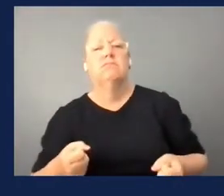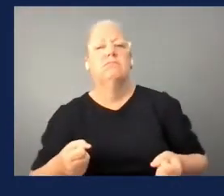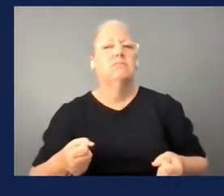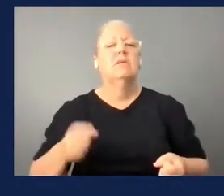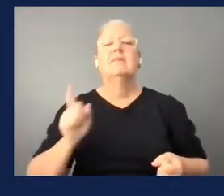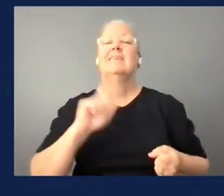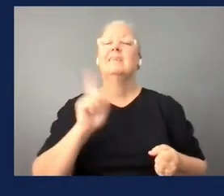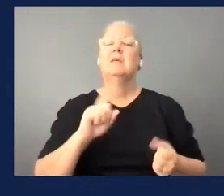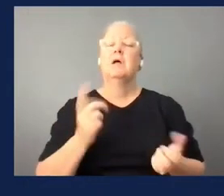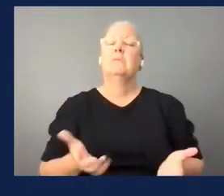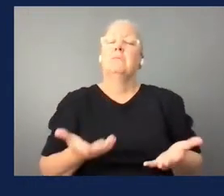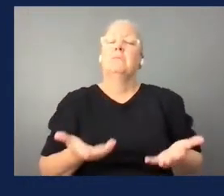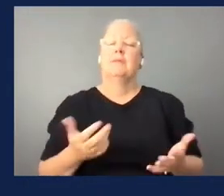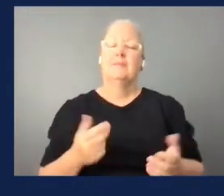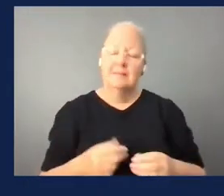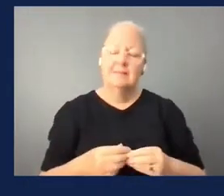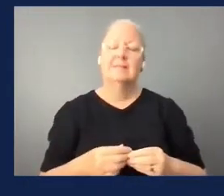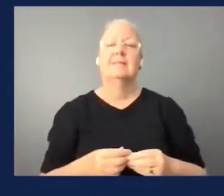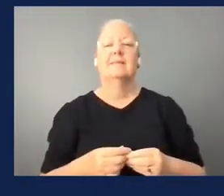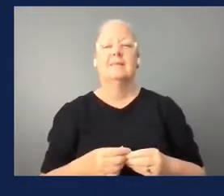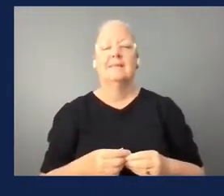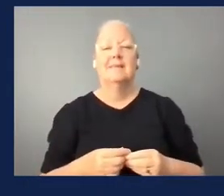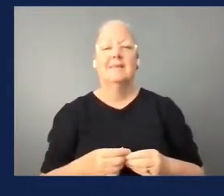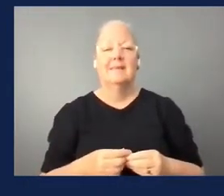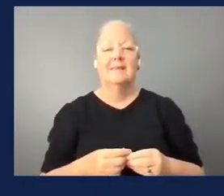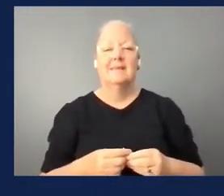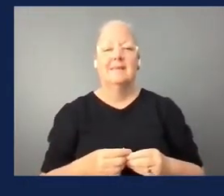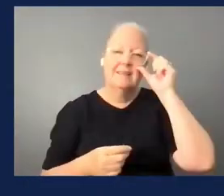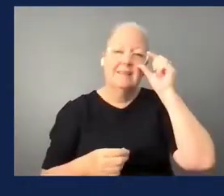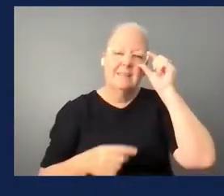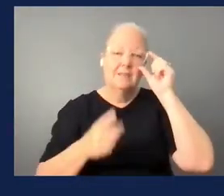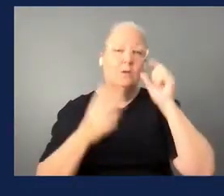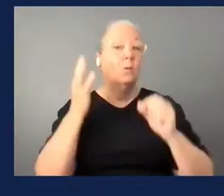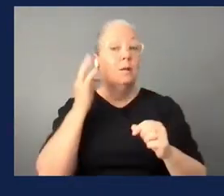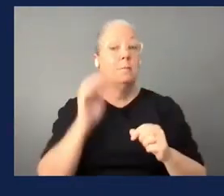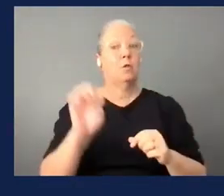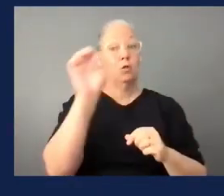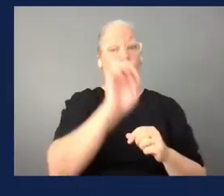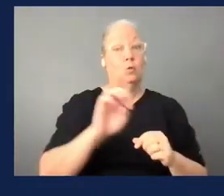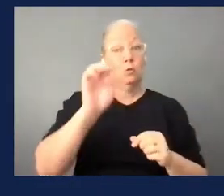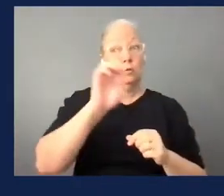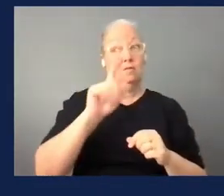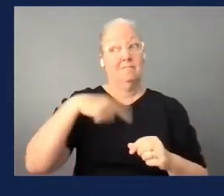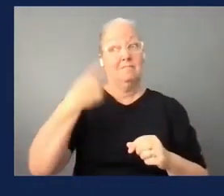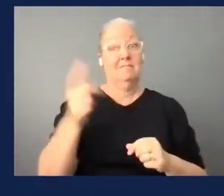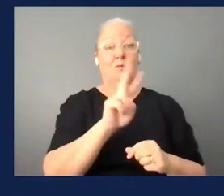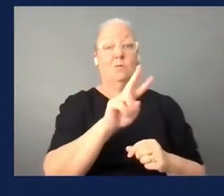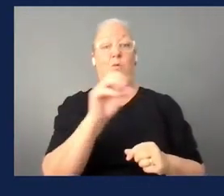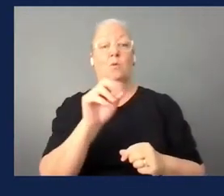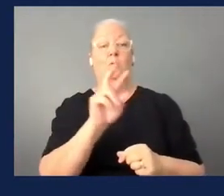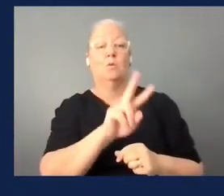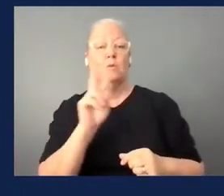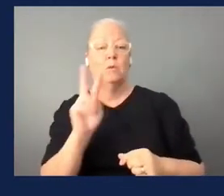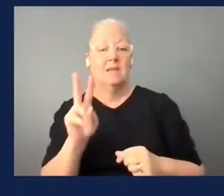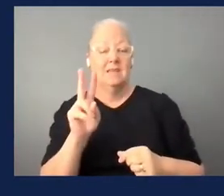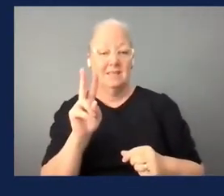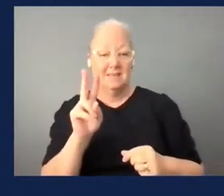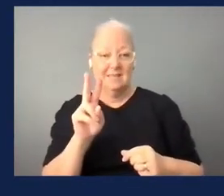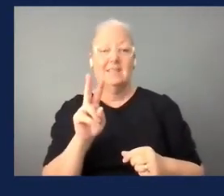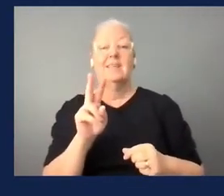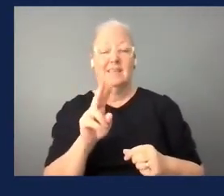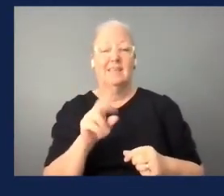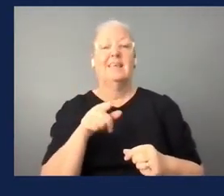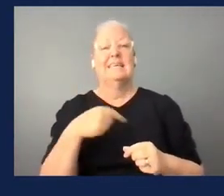And I already also have tickets for the Women's Euro next year, where indeed transportation is the trickiest thing again.